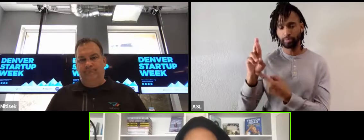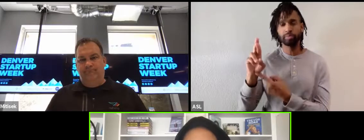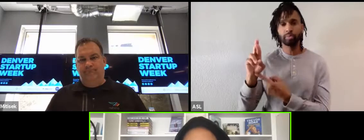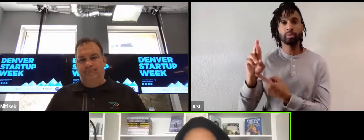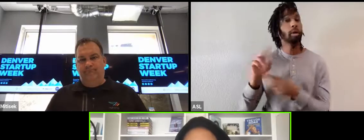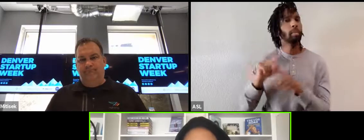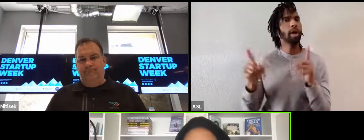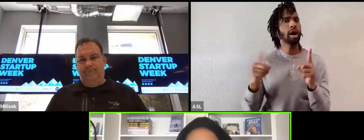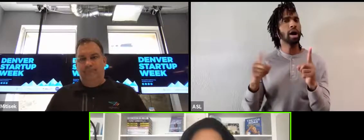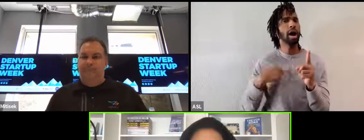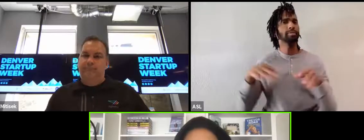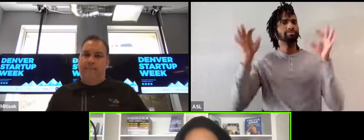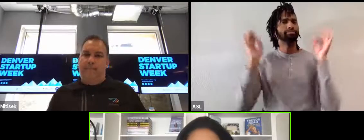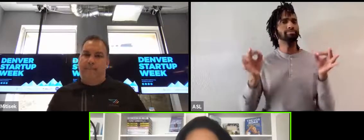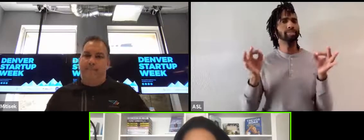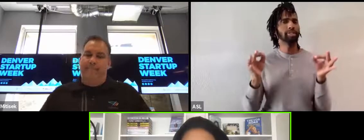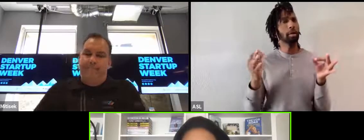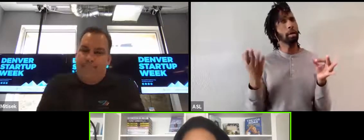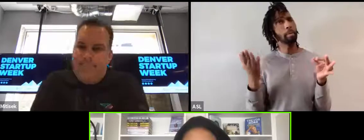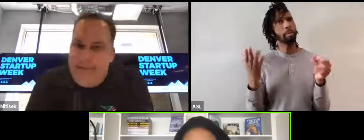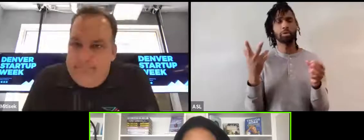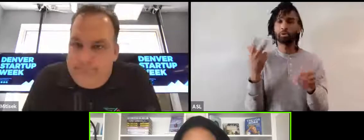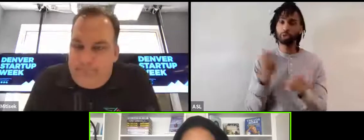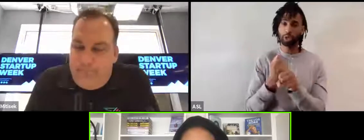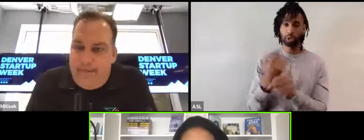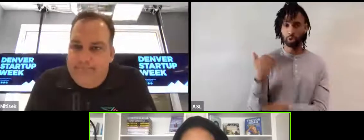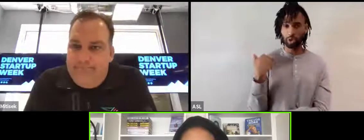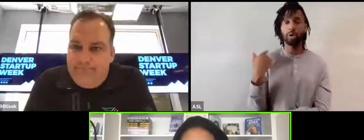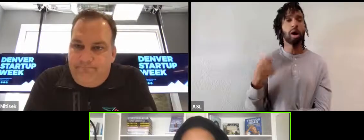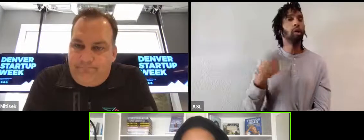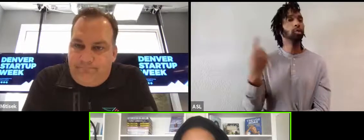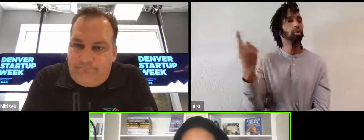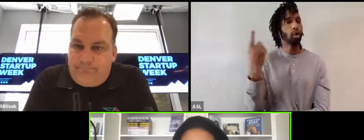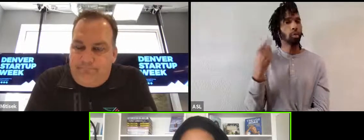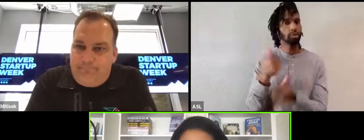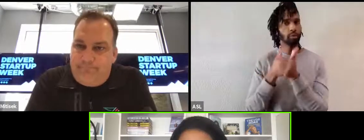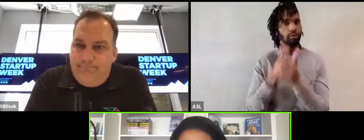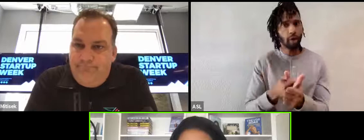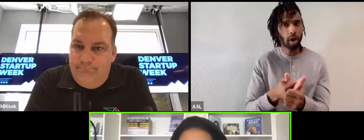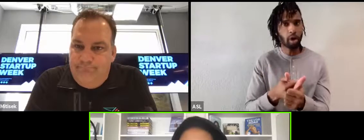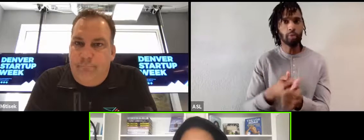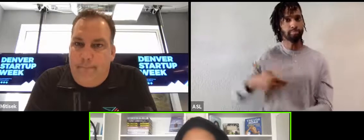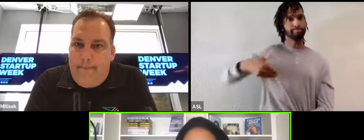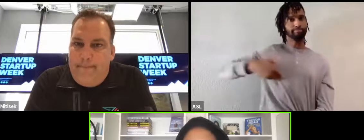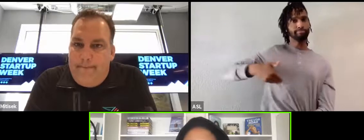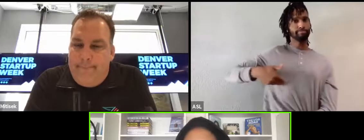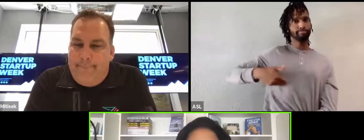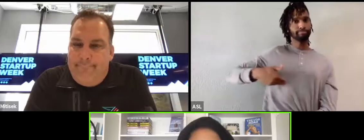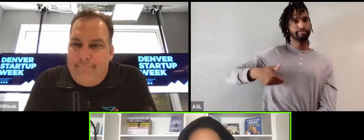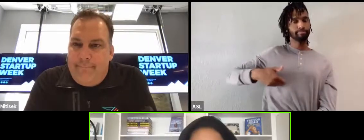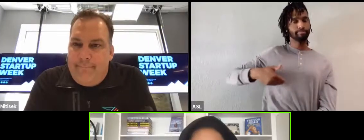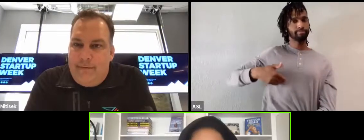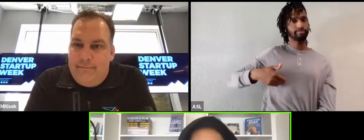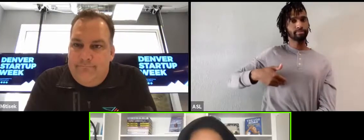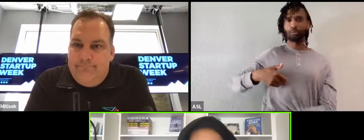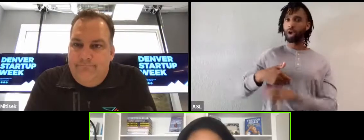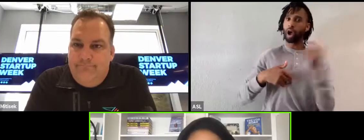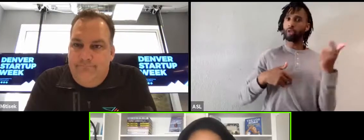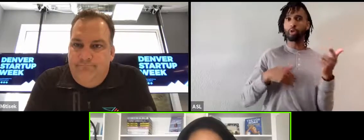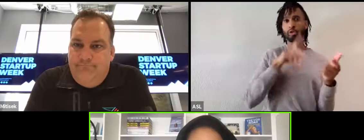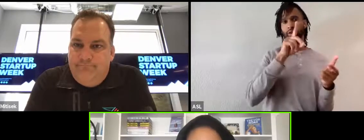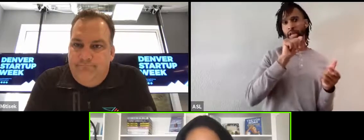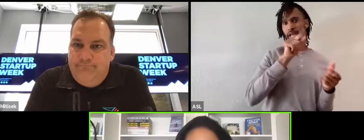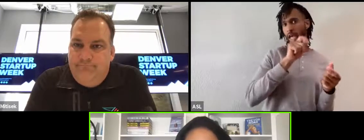a decision a couple of years, maybe 3 years ago, that I was going to always follow instinct over anything, over data.